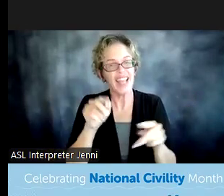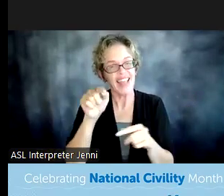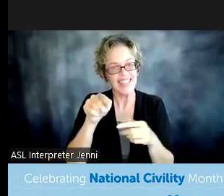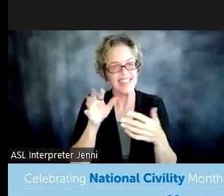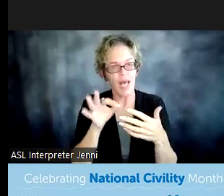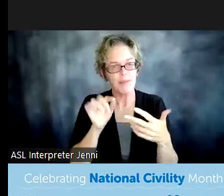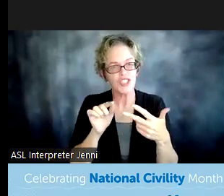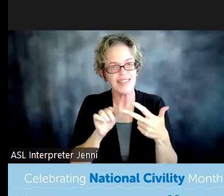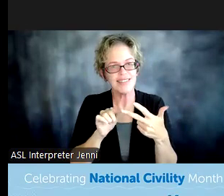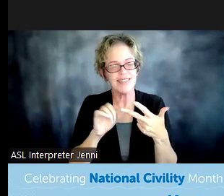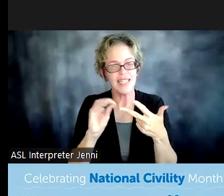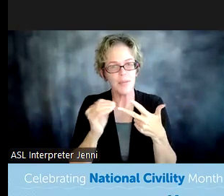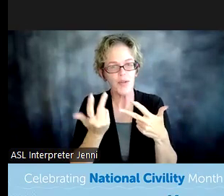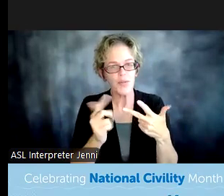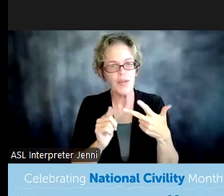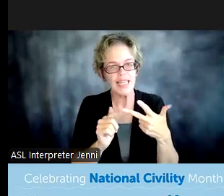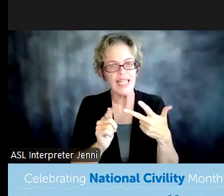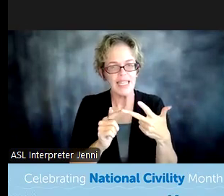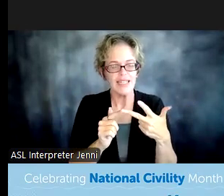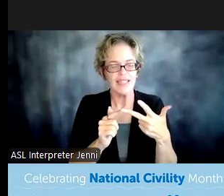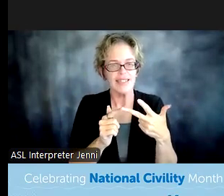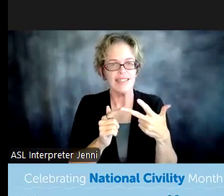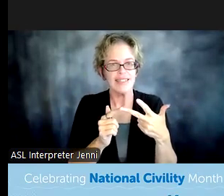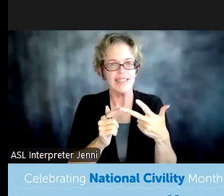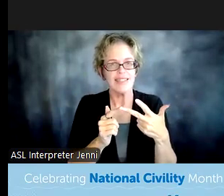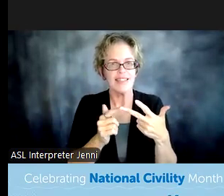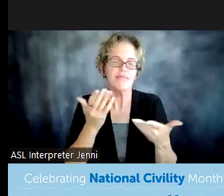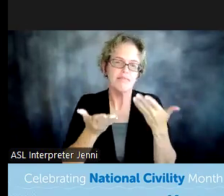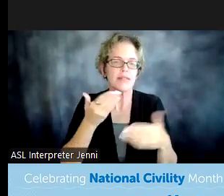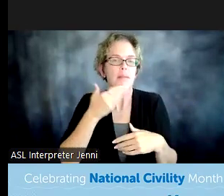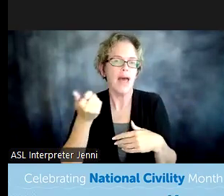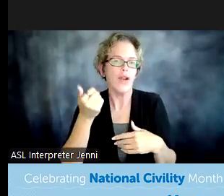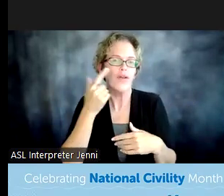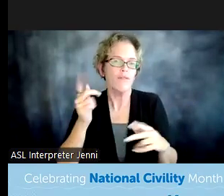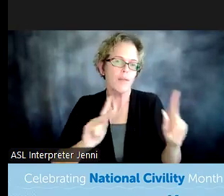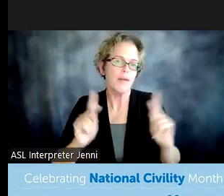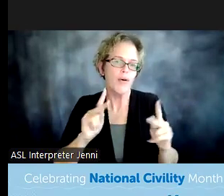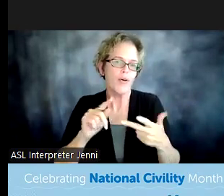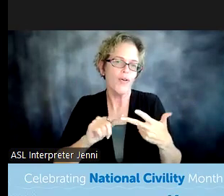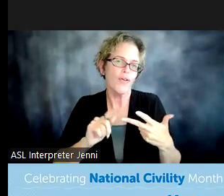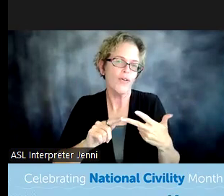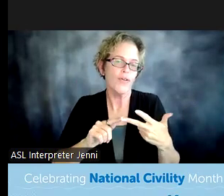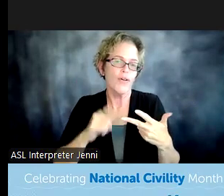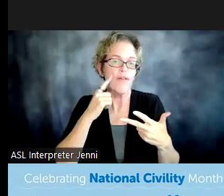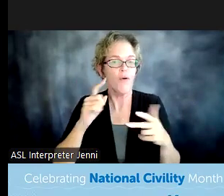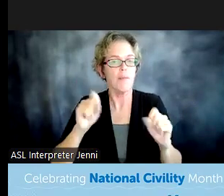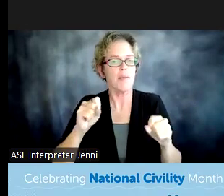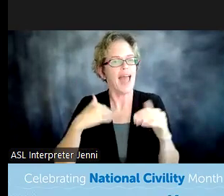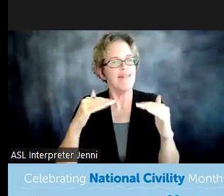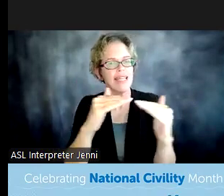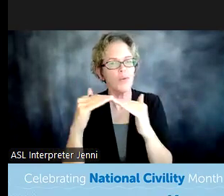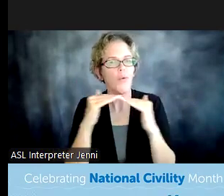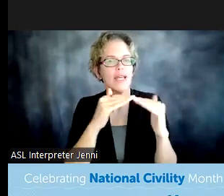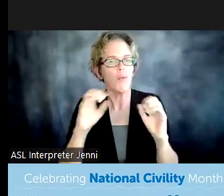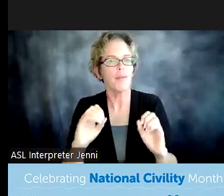more, um, better for folks to be able to have kind of an equal